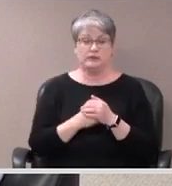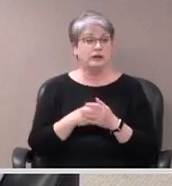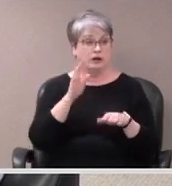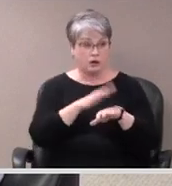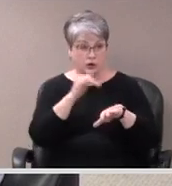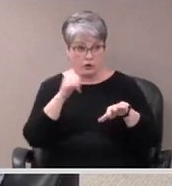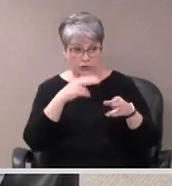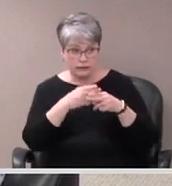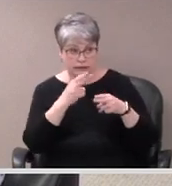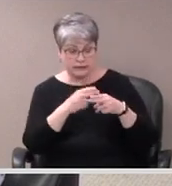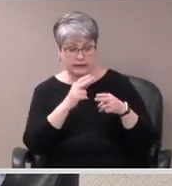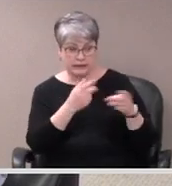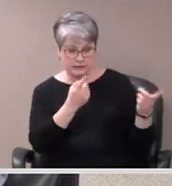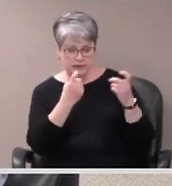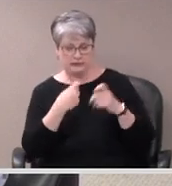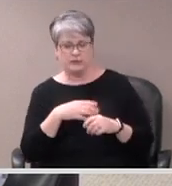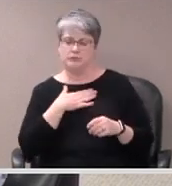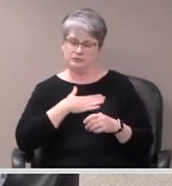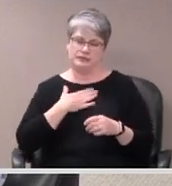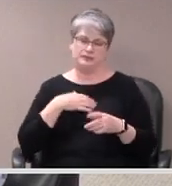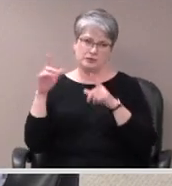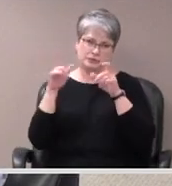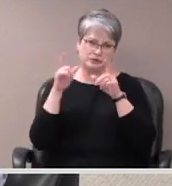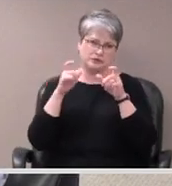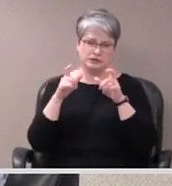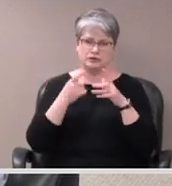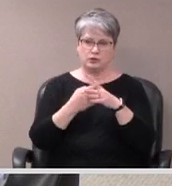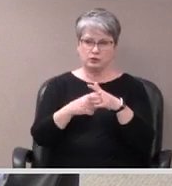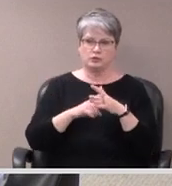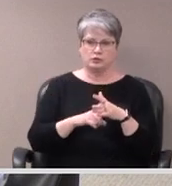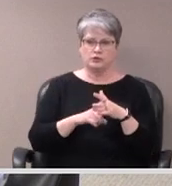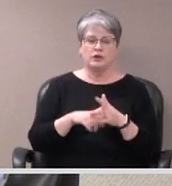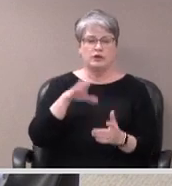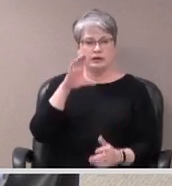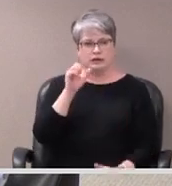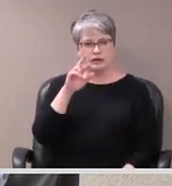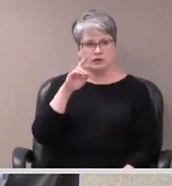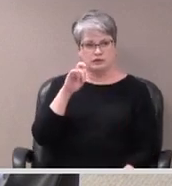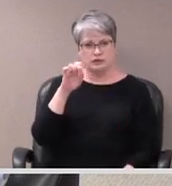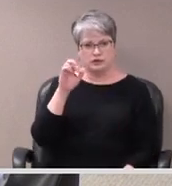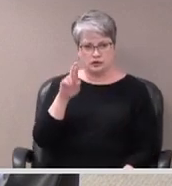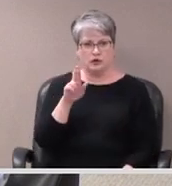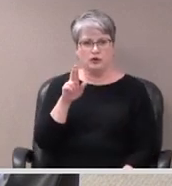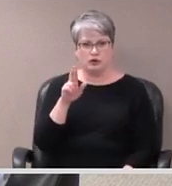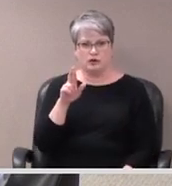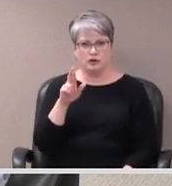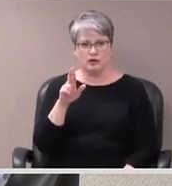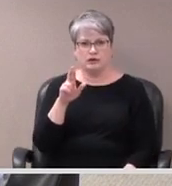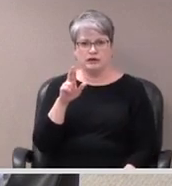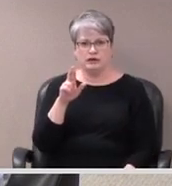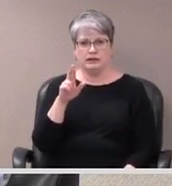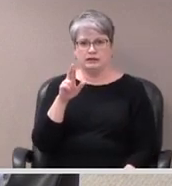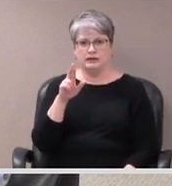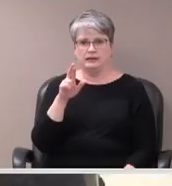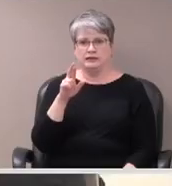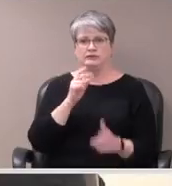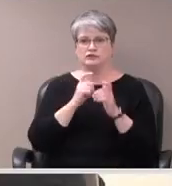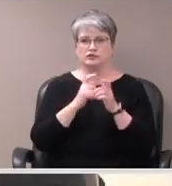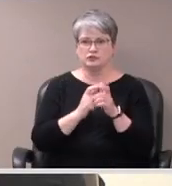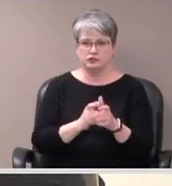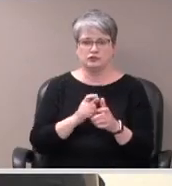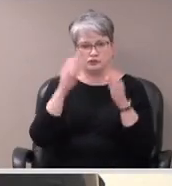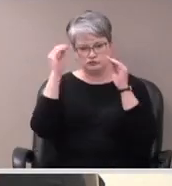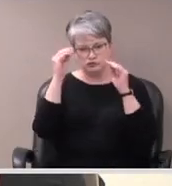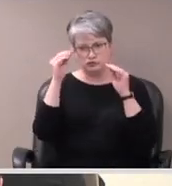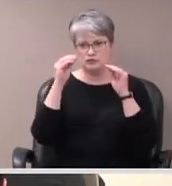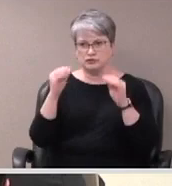forward, please, to have your picture taken. We'll start with Laquita Carter. She's an acceleration instructional coach,